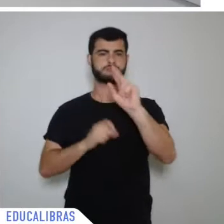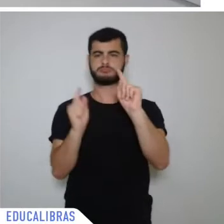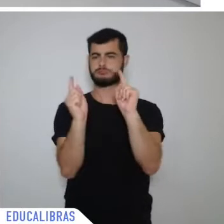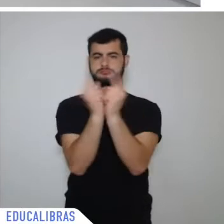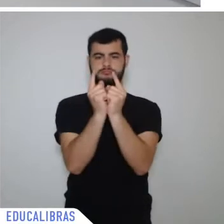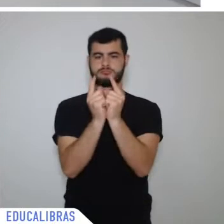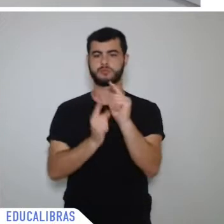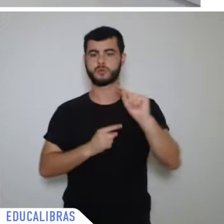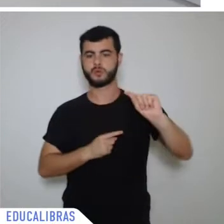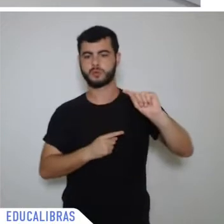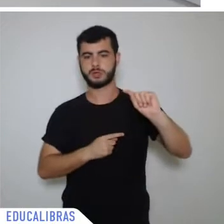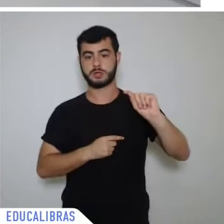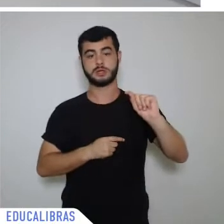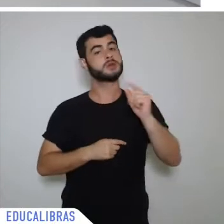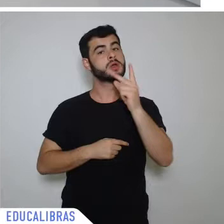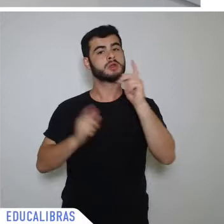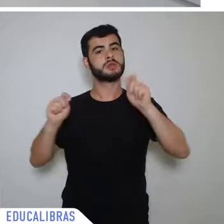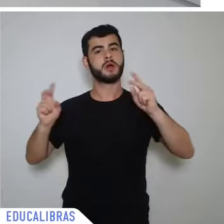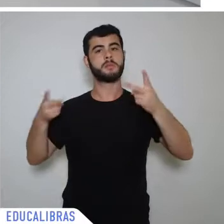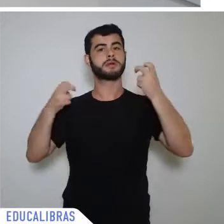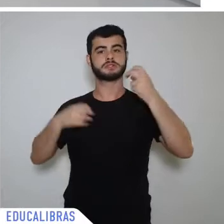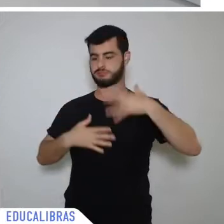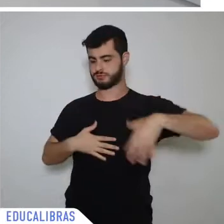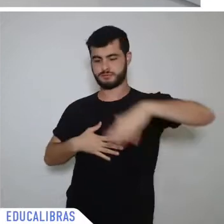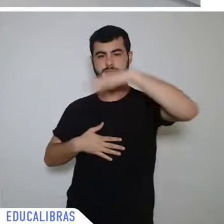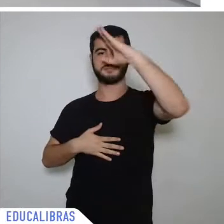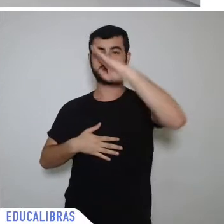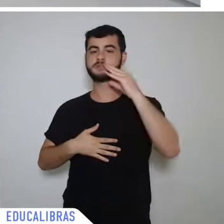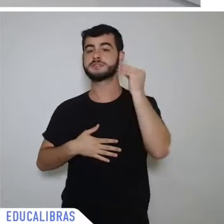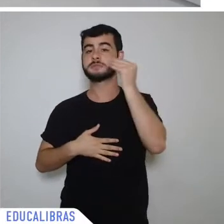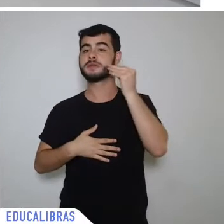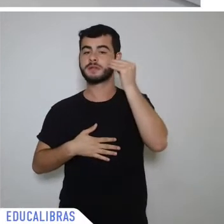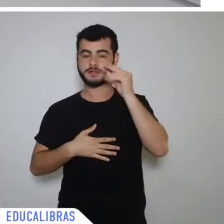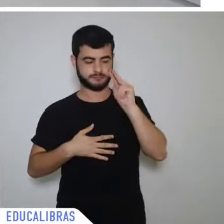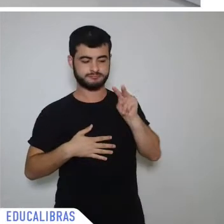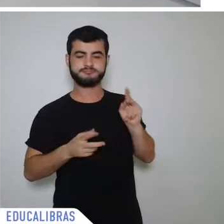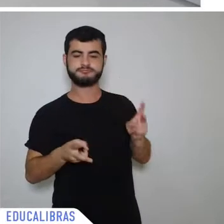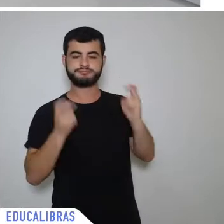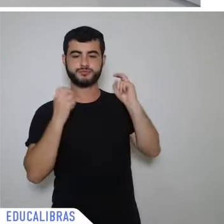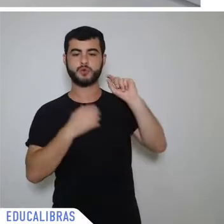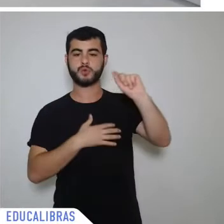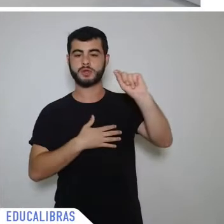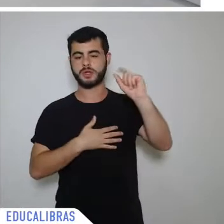quick answer for that. The experience we are having in Brazil